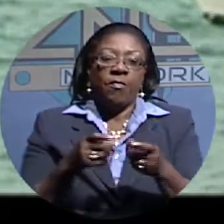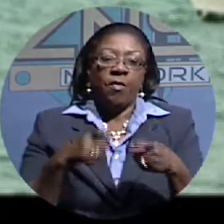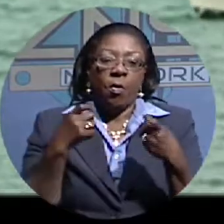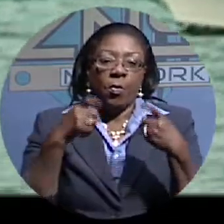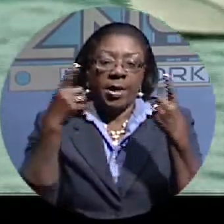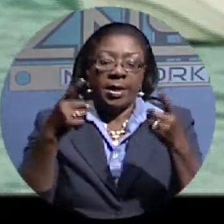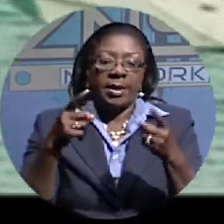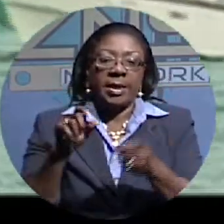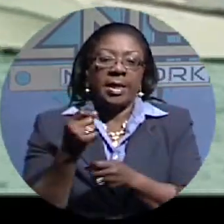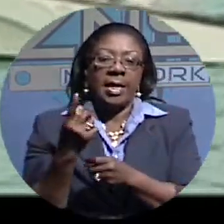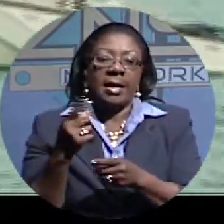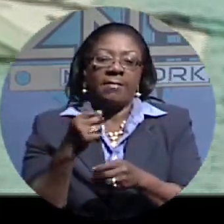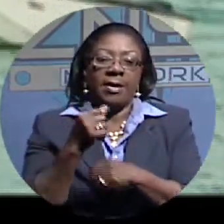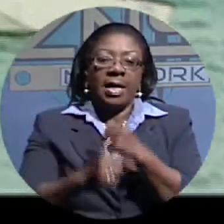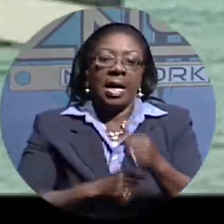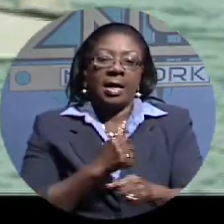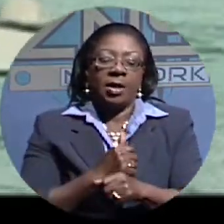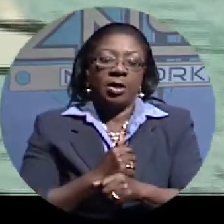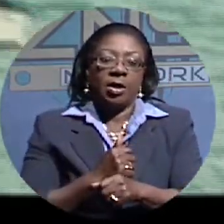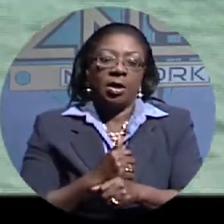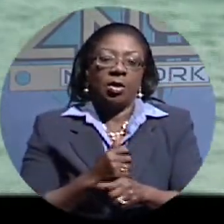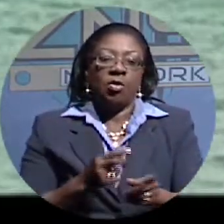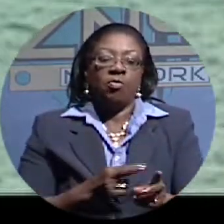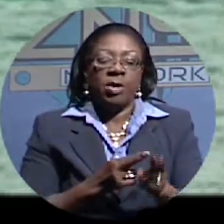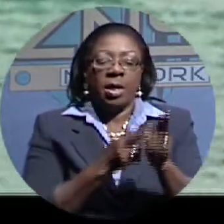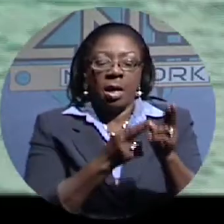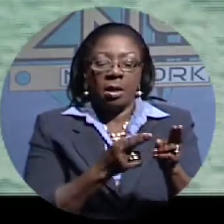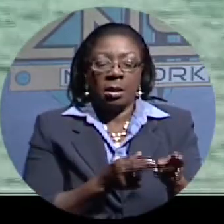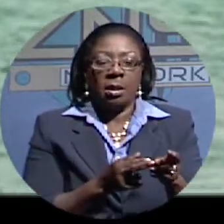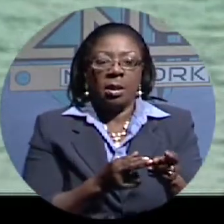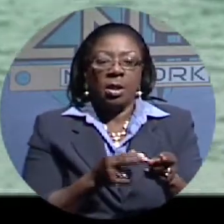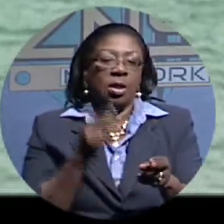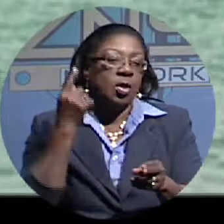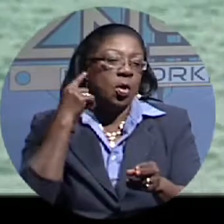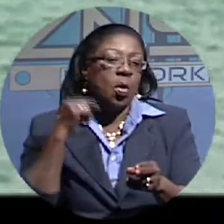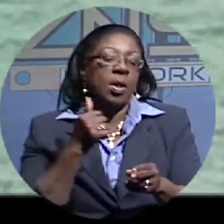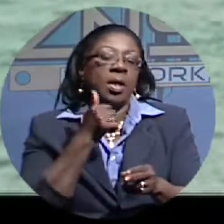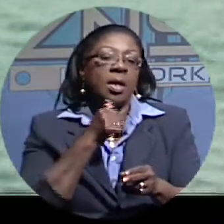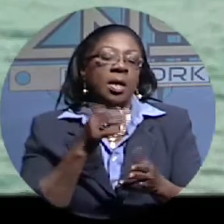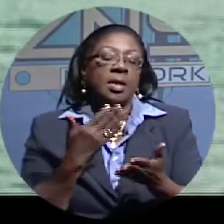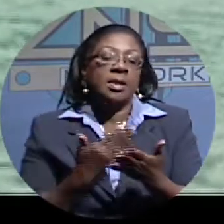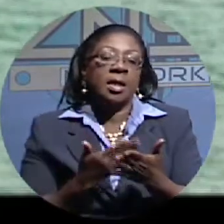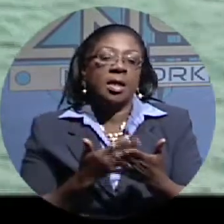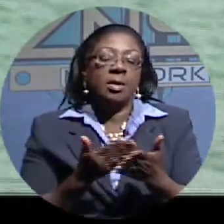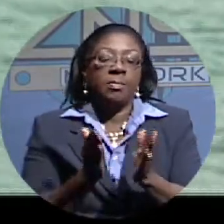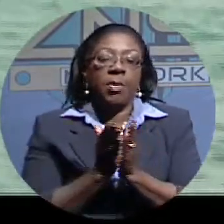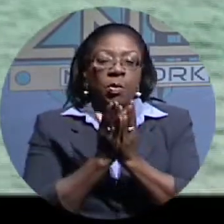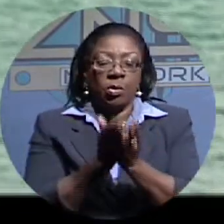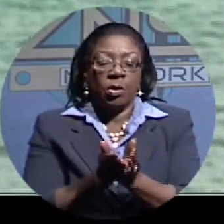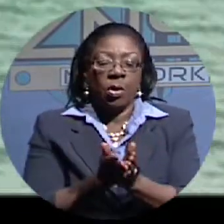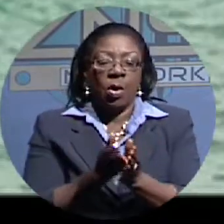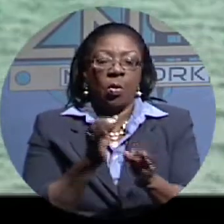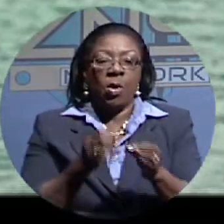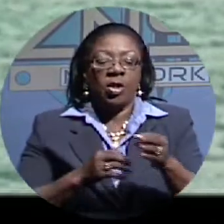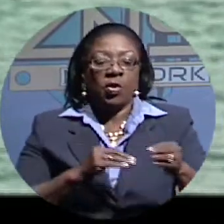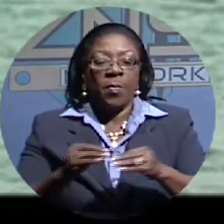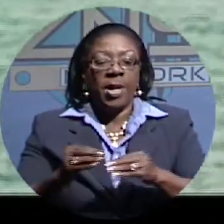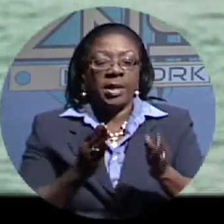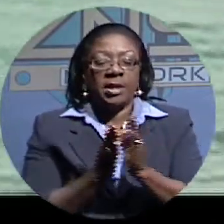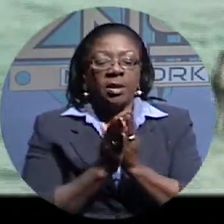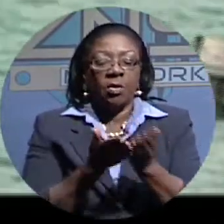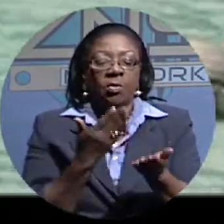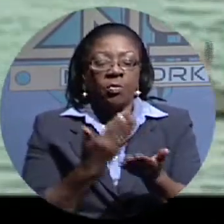11th annual Bull Reds Regatta. Golden Girl is a good boat. Once you handle your boat right, in this type of